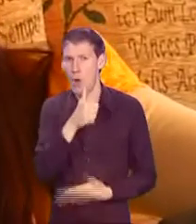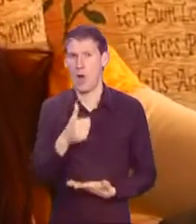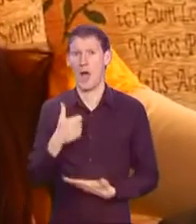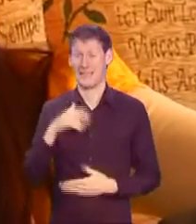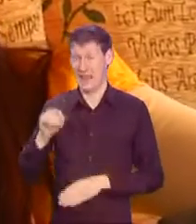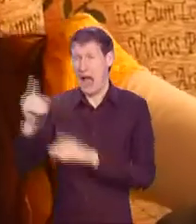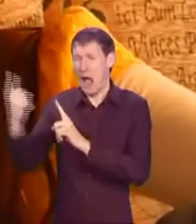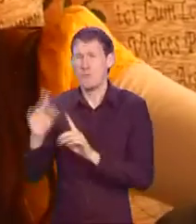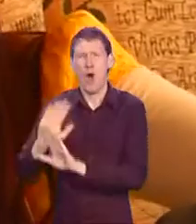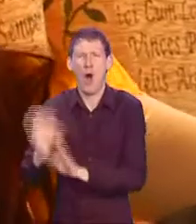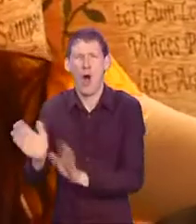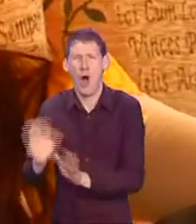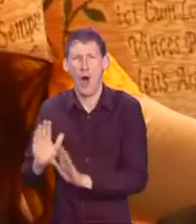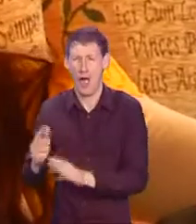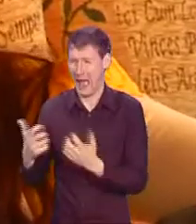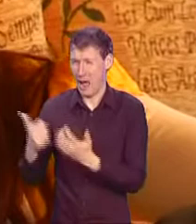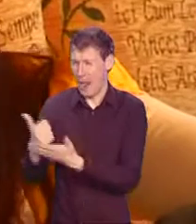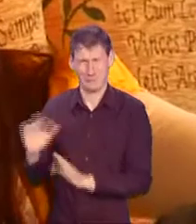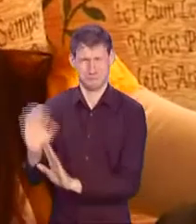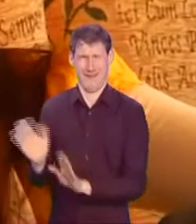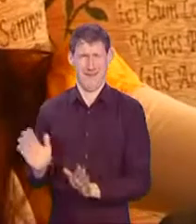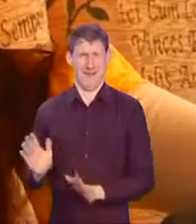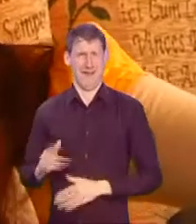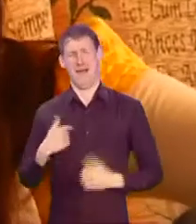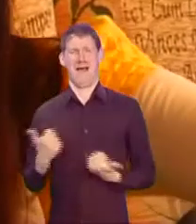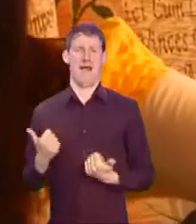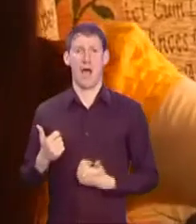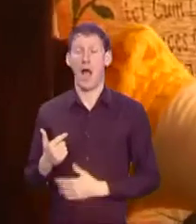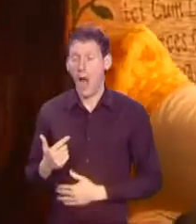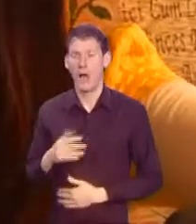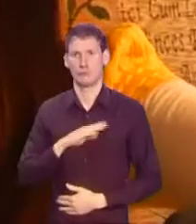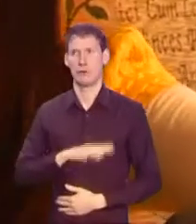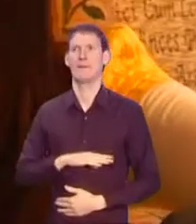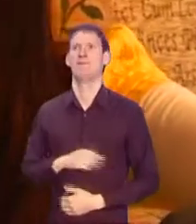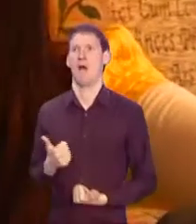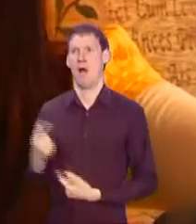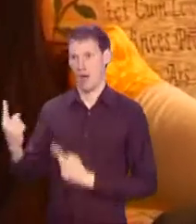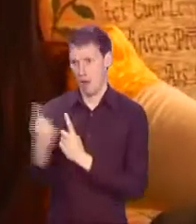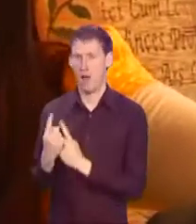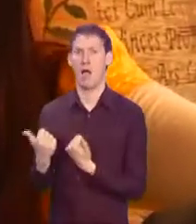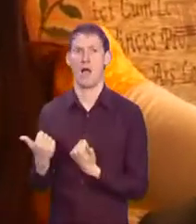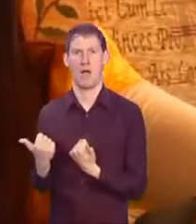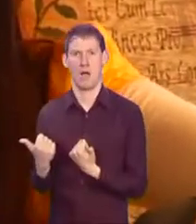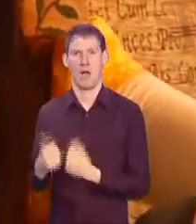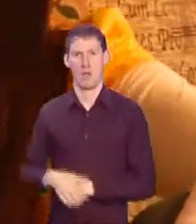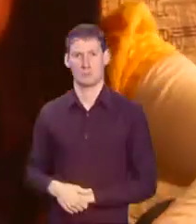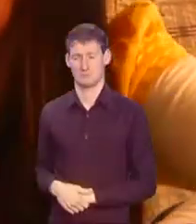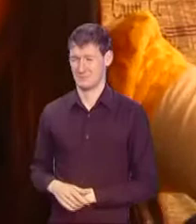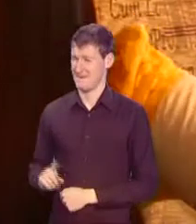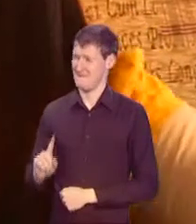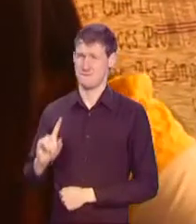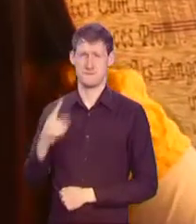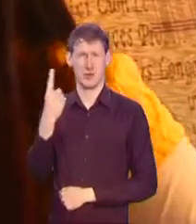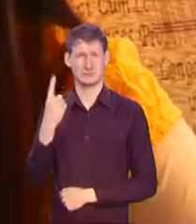her coming. I thought, what can she do? But oh, what a relief it was when she did come. It was